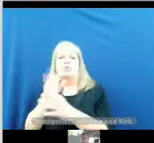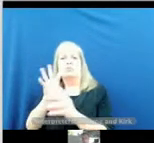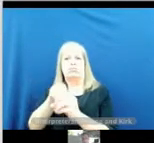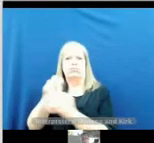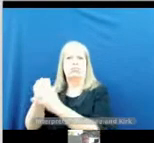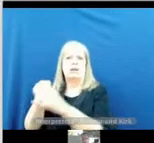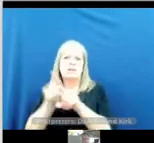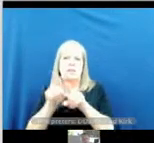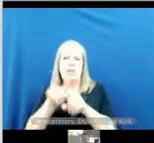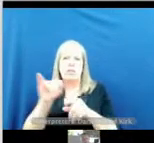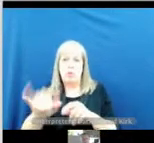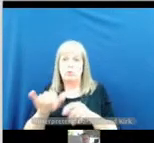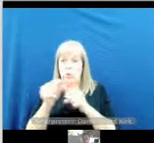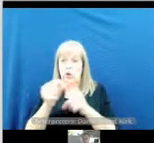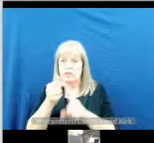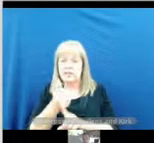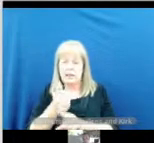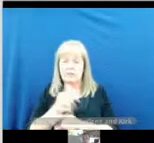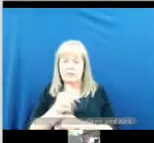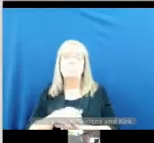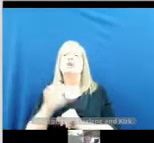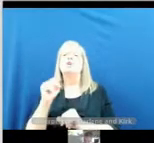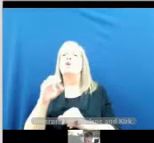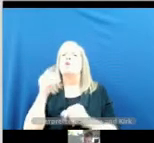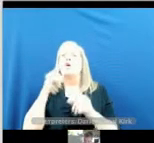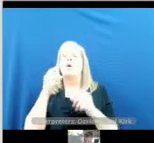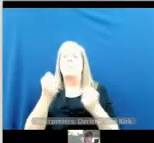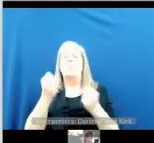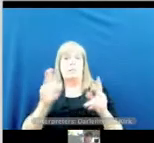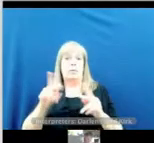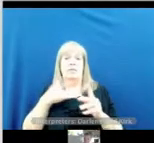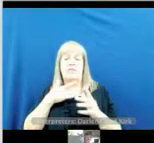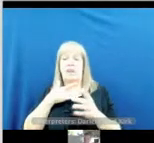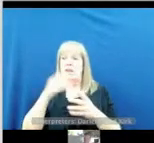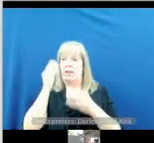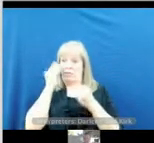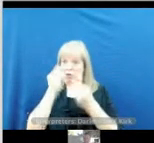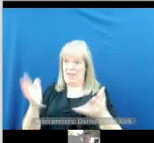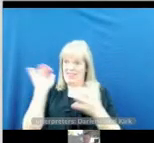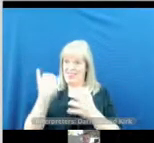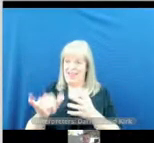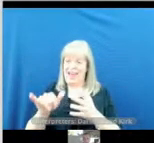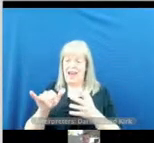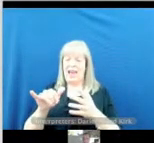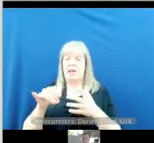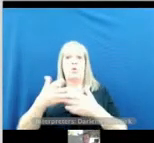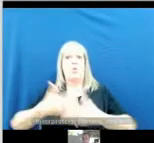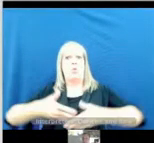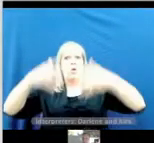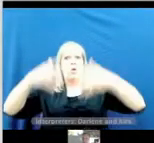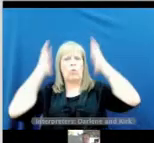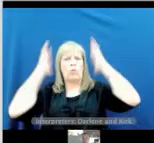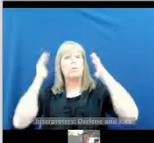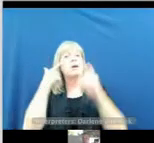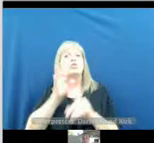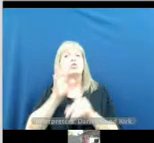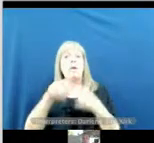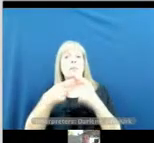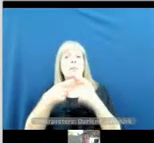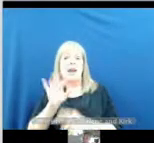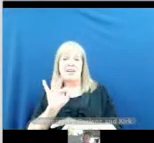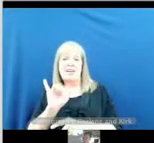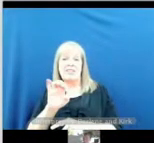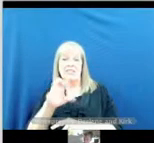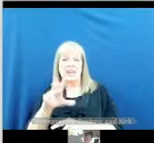But a lot of people have said, well, that information is overwhelming because the field of vision is complicated. Those of us who have